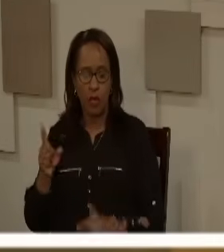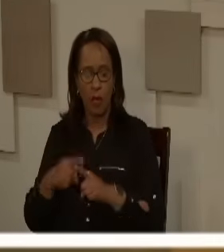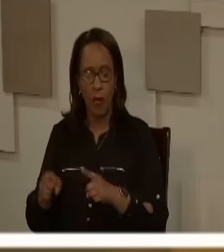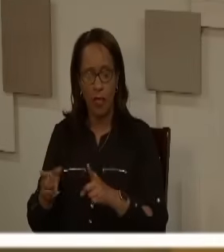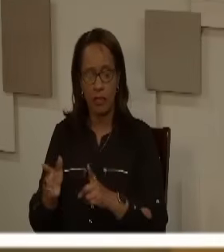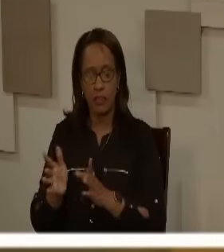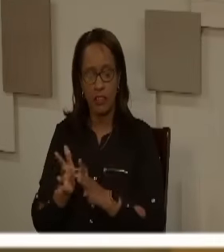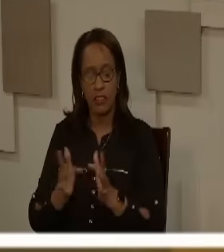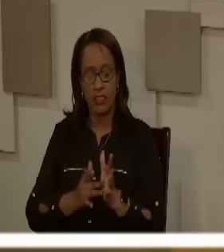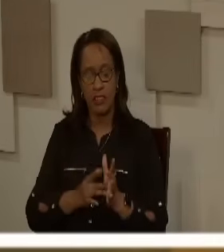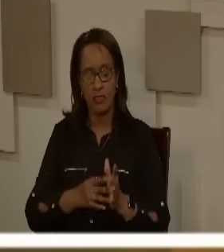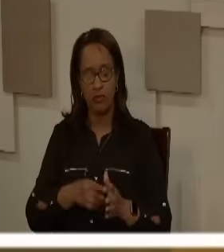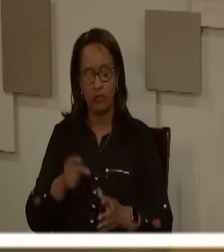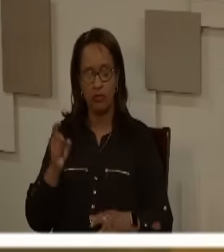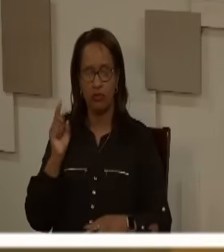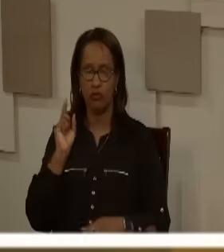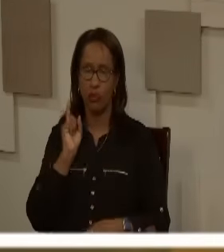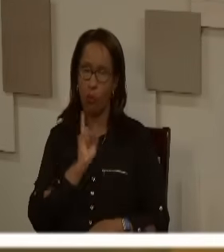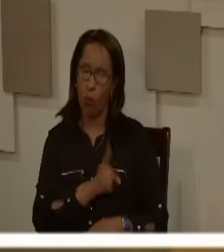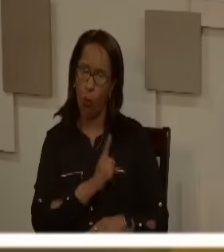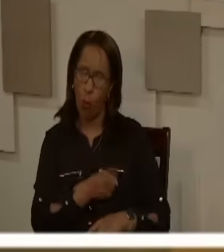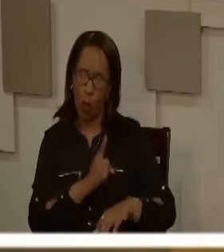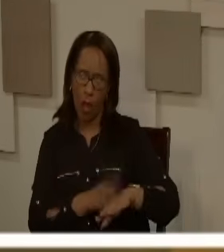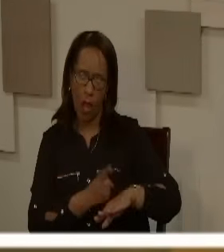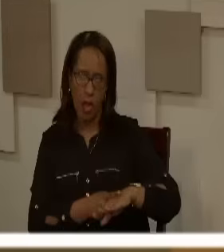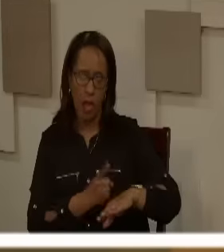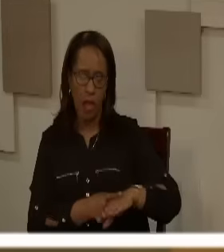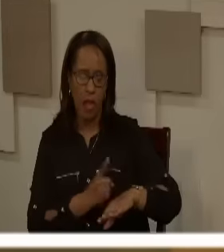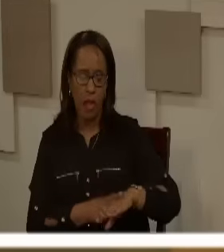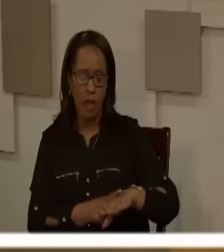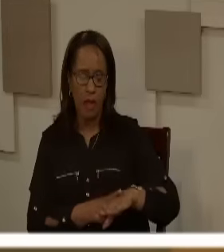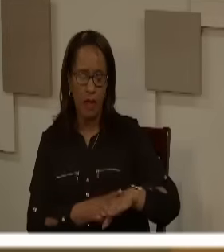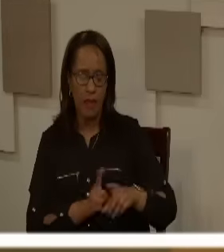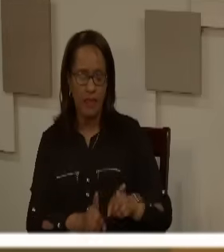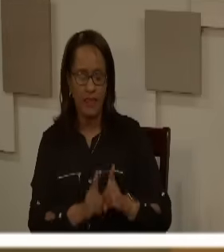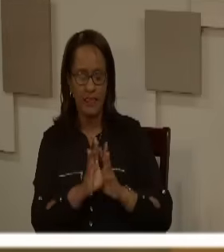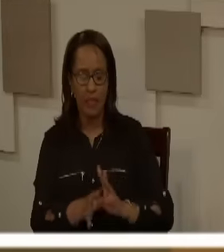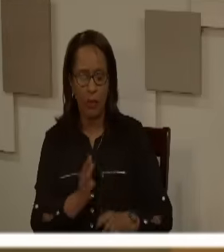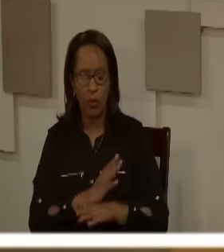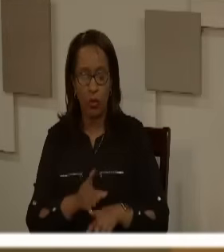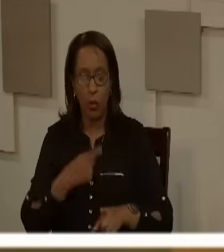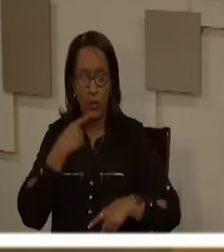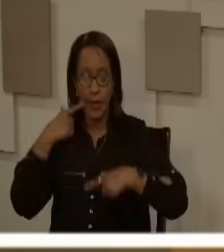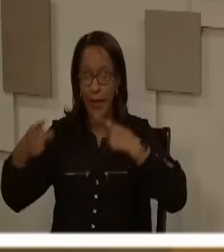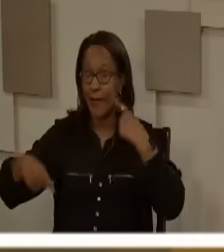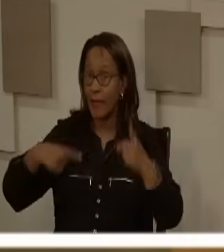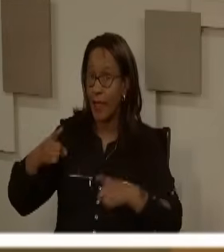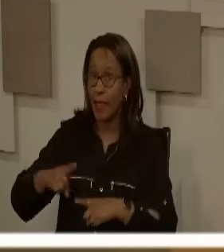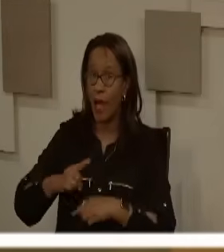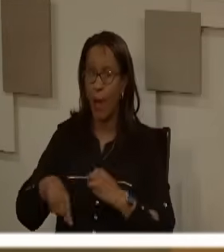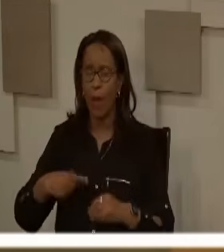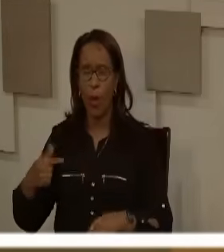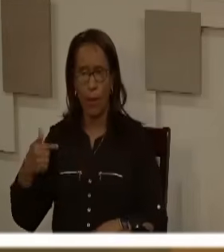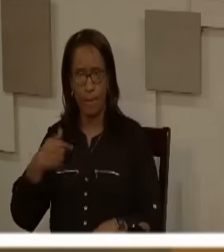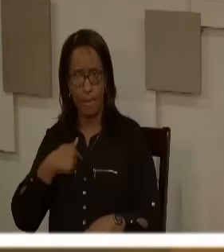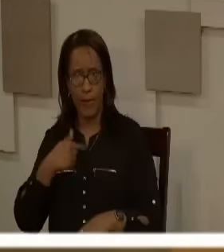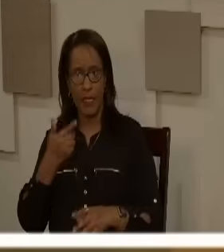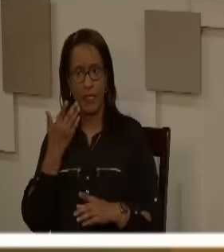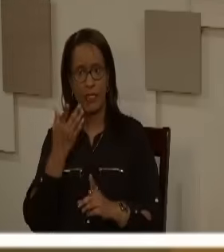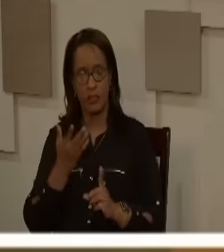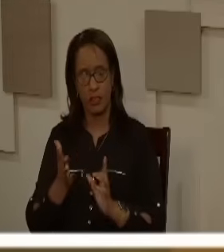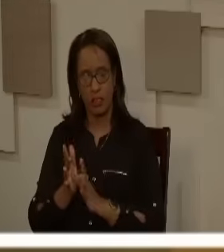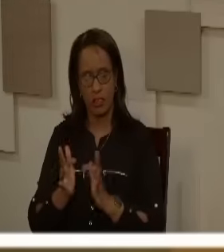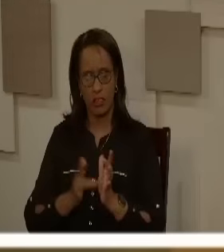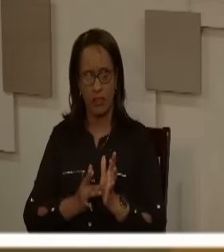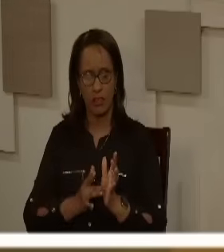"The Son of Man," he said, "is destined to suffer grievously, to be rejected by the elders